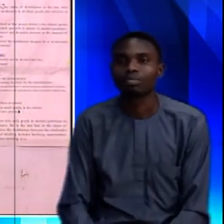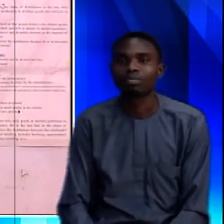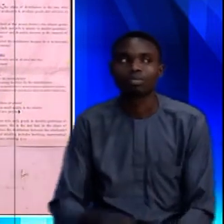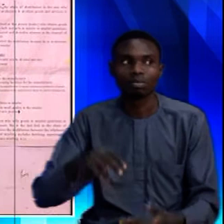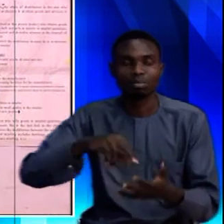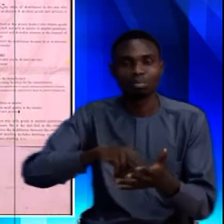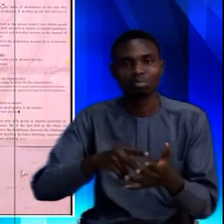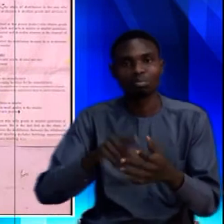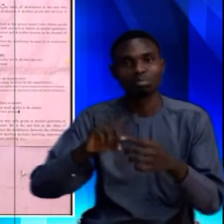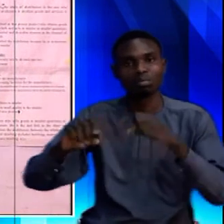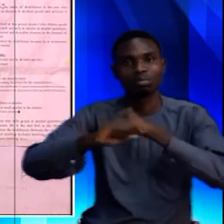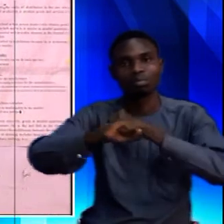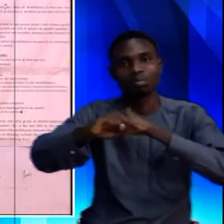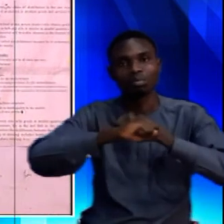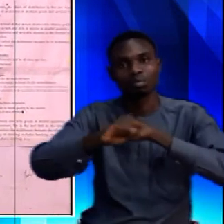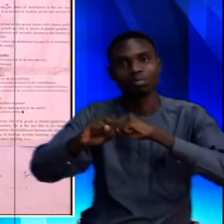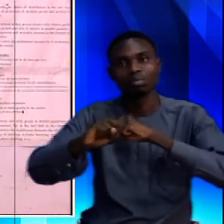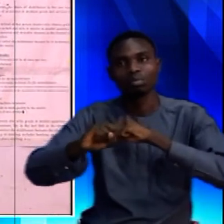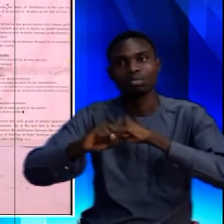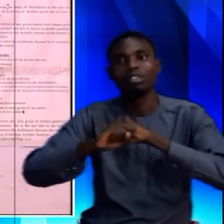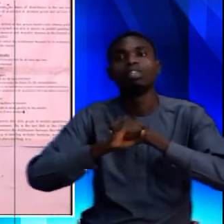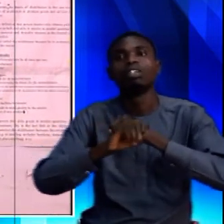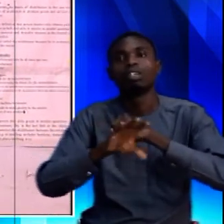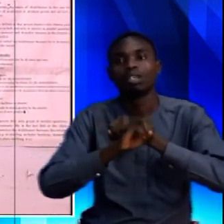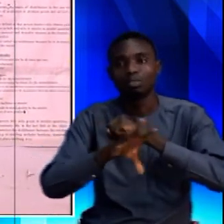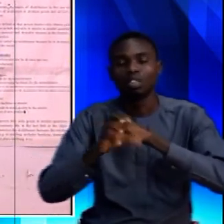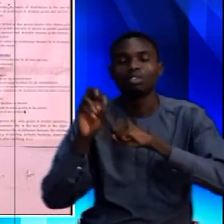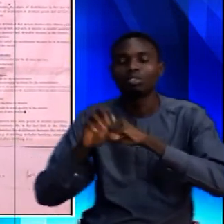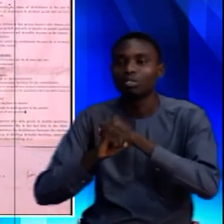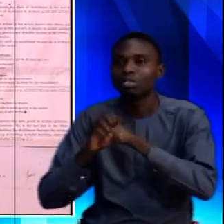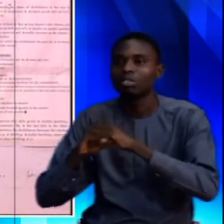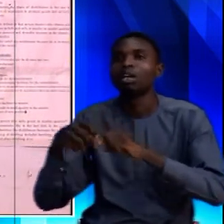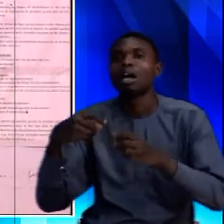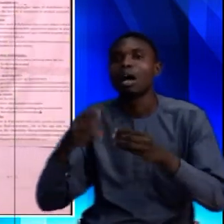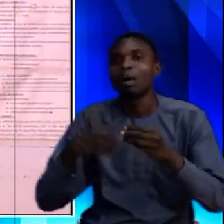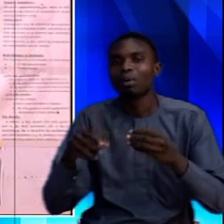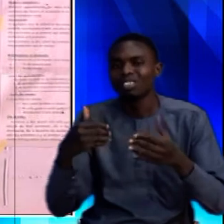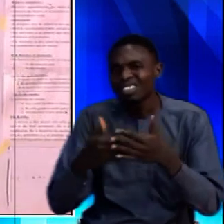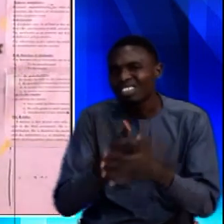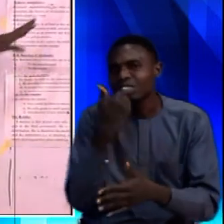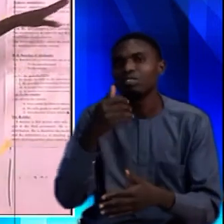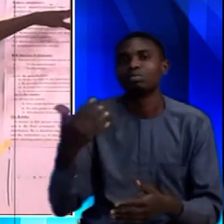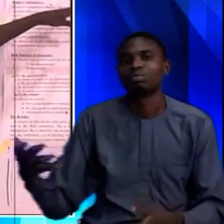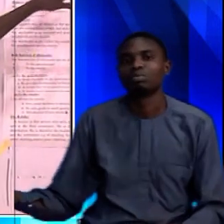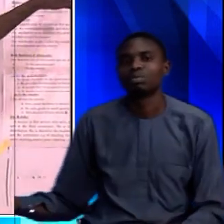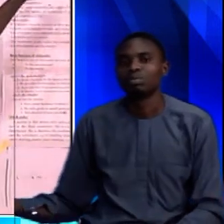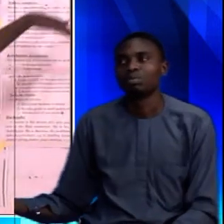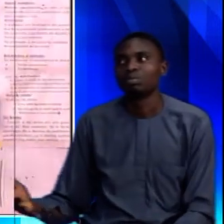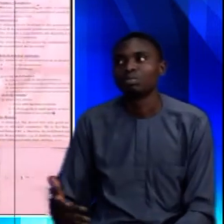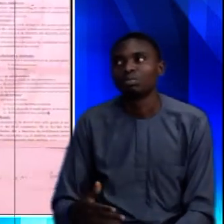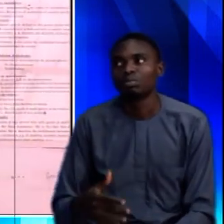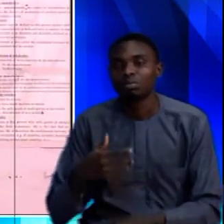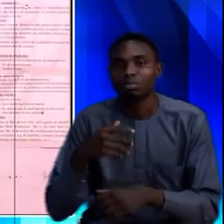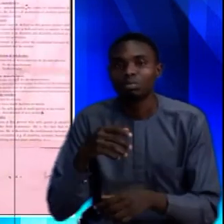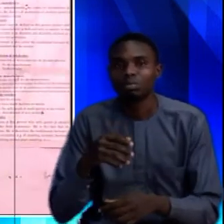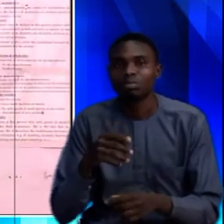campaign about a particular thing, to tell people about what's happened. Isn't it? That means he's telling people about, yes, this product